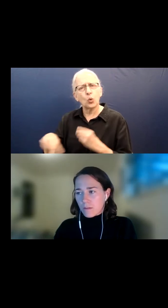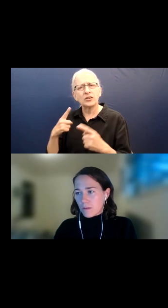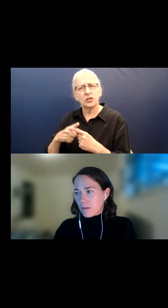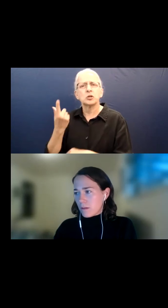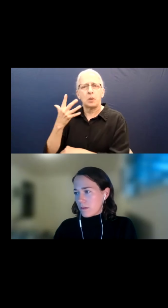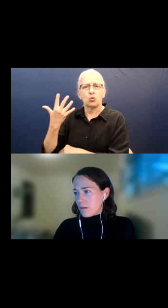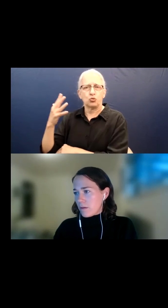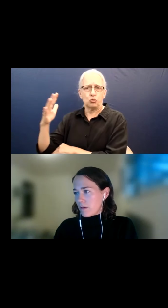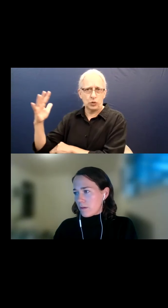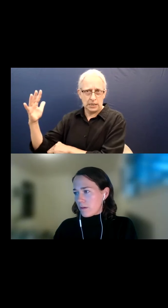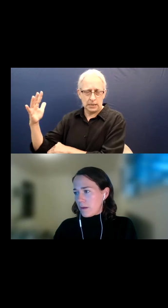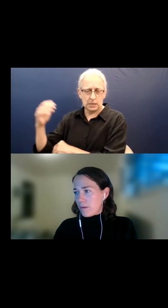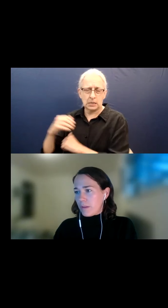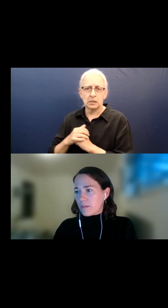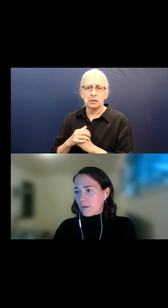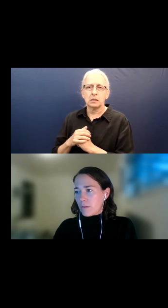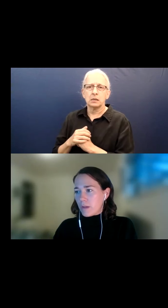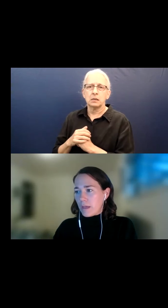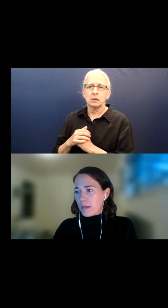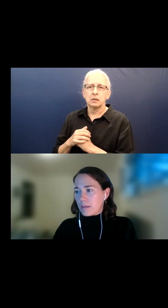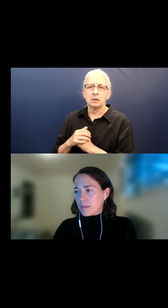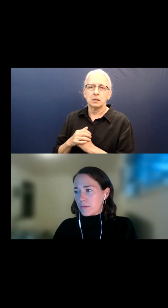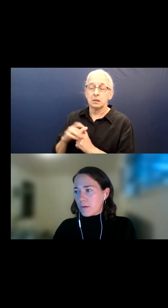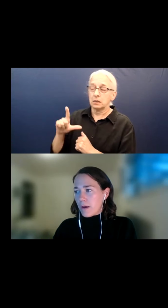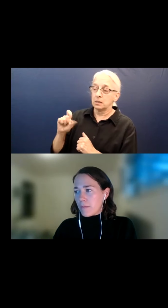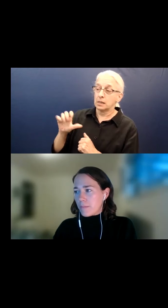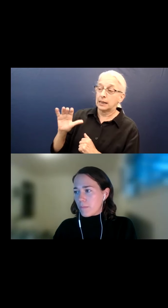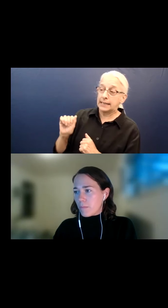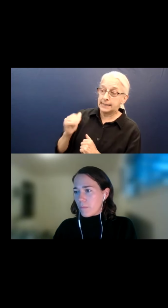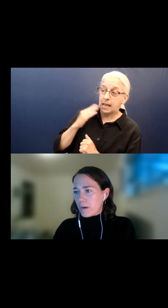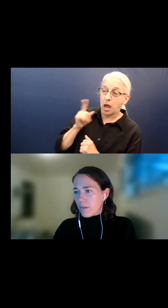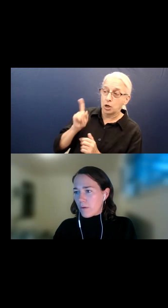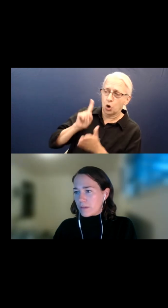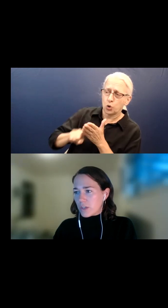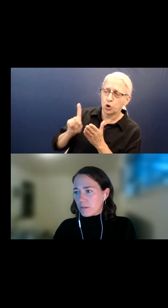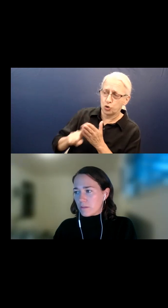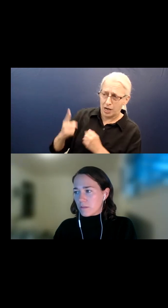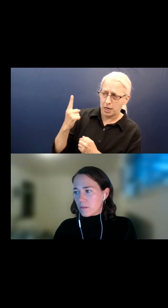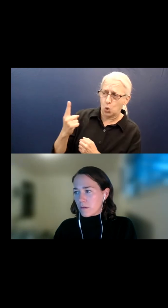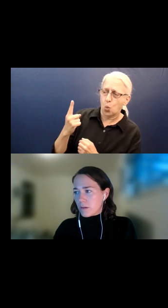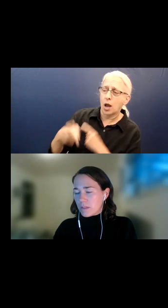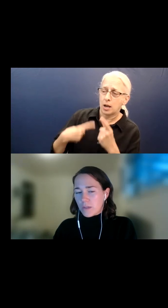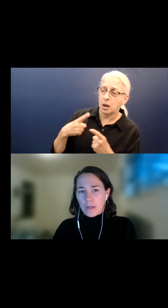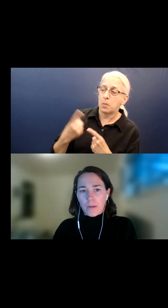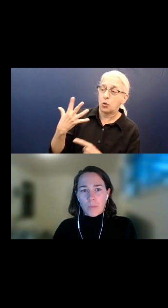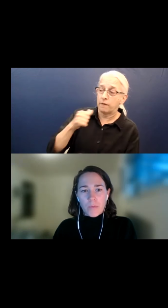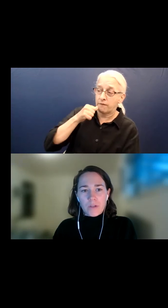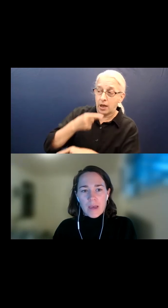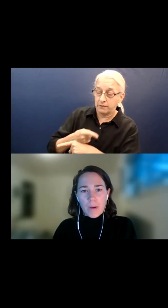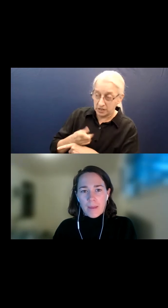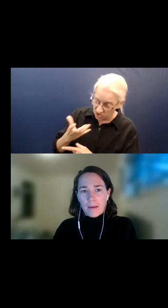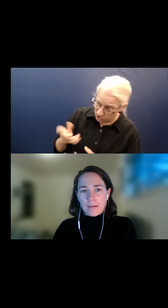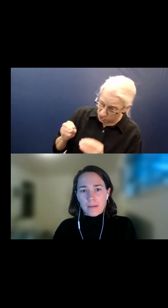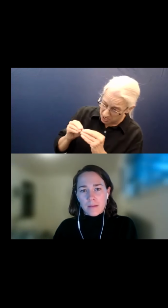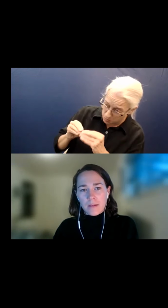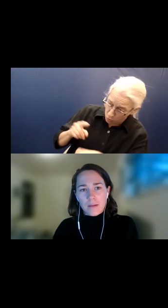questions. I know, Lisa, you're looking into one of the questions. Do you need a little bit more time